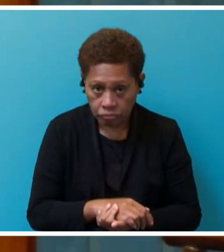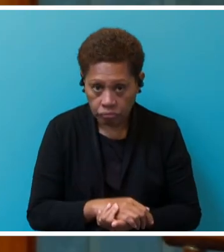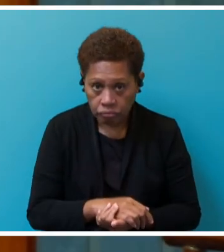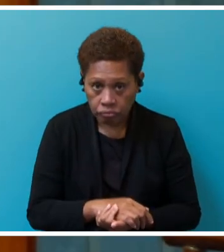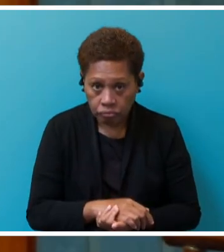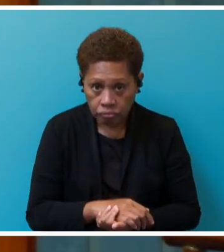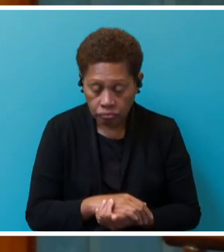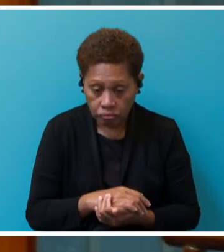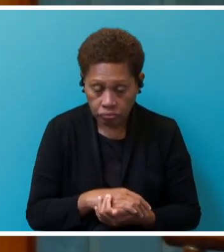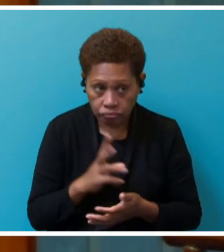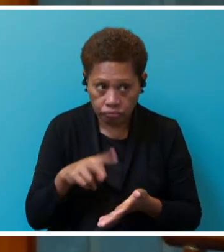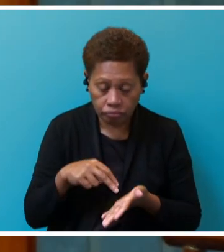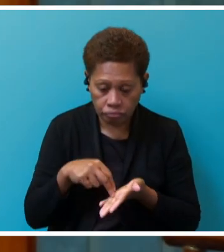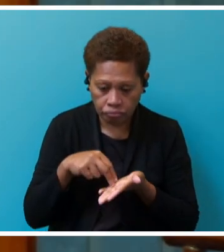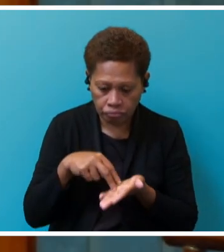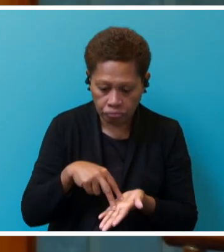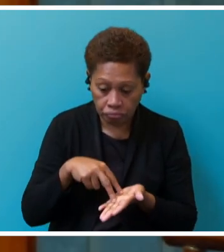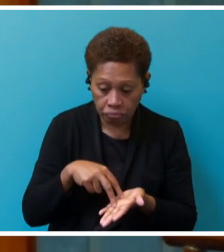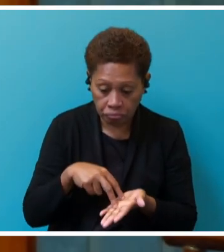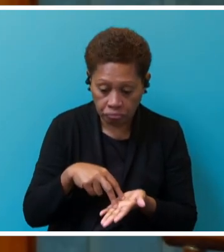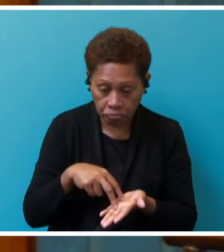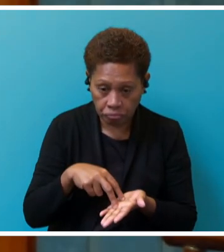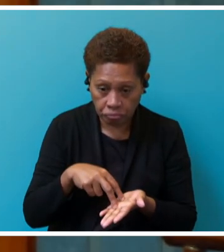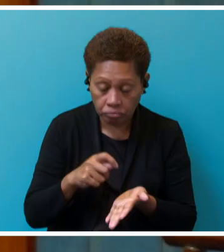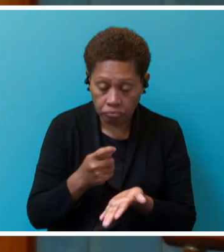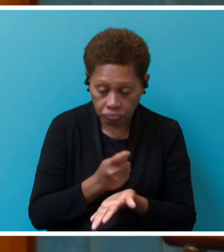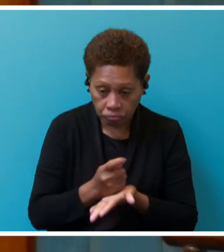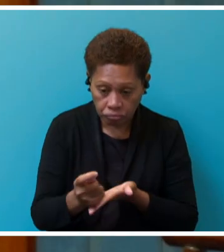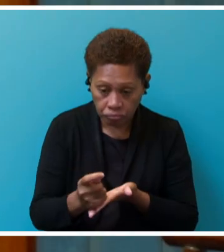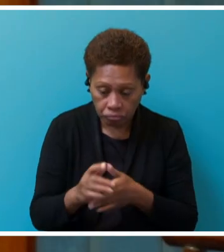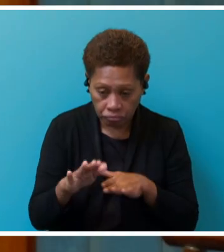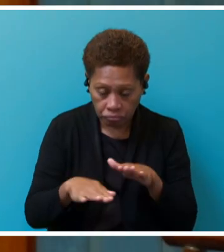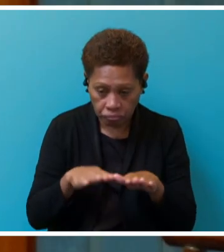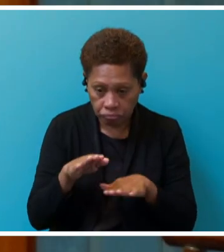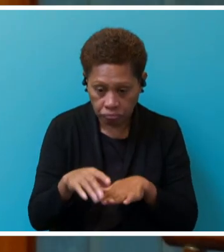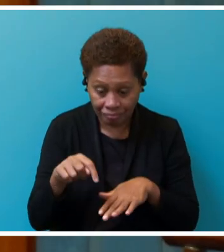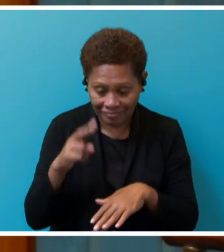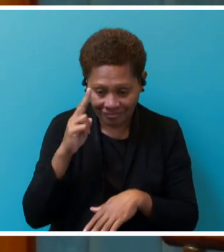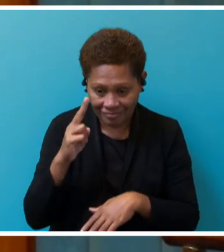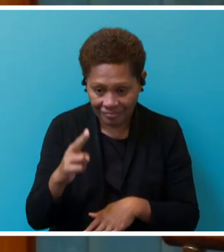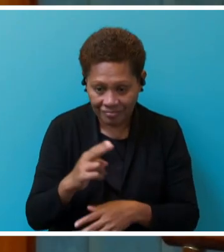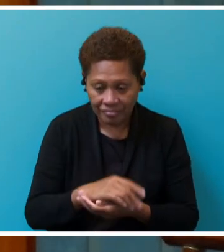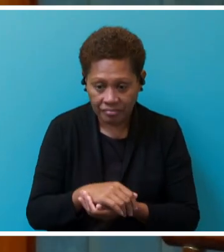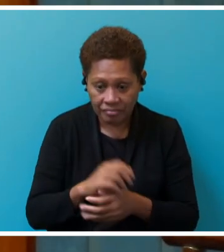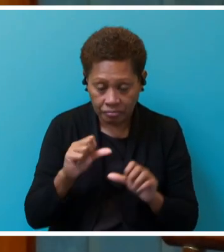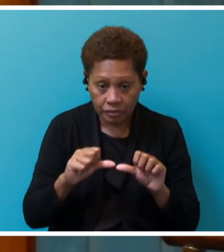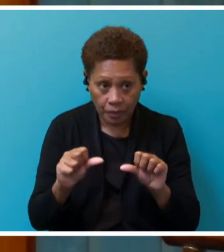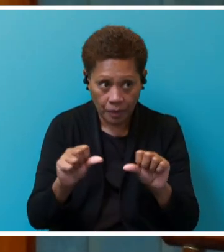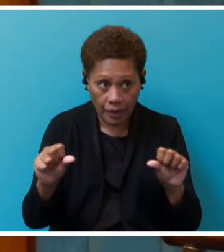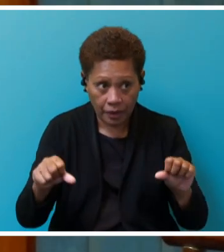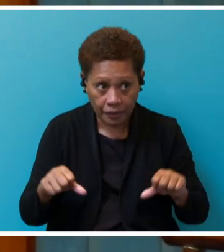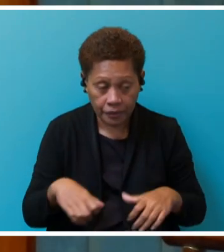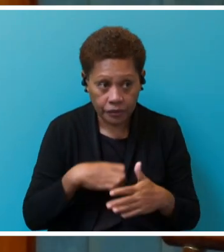I rise today to inform the August House of a transformative step in our national agriculture and